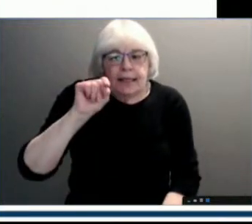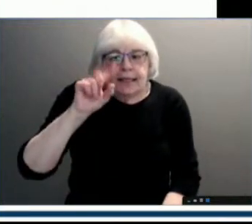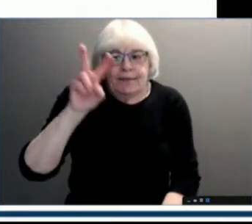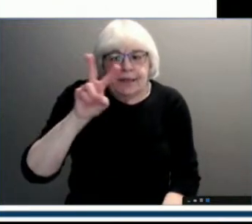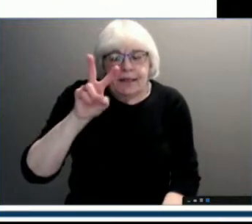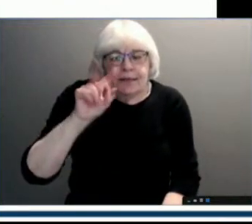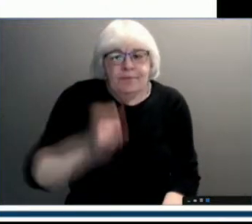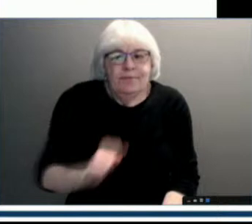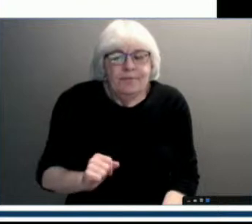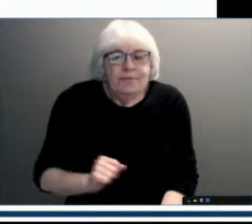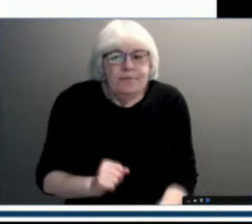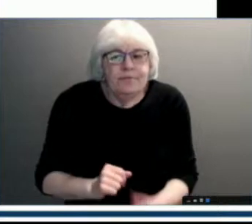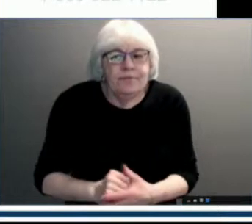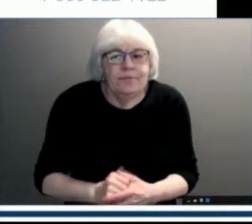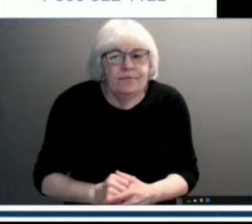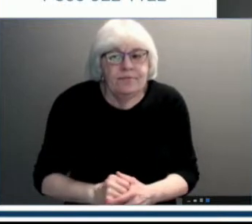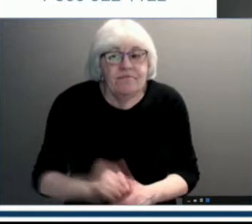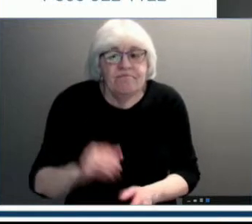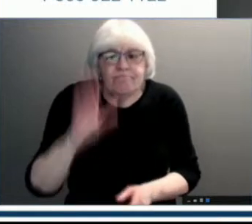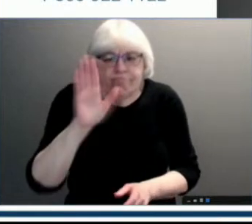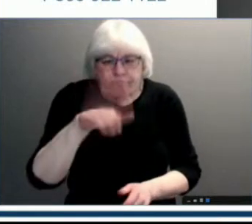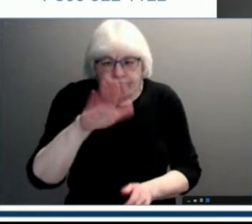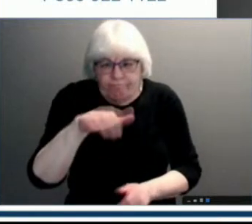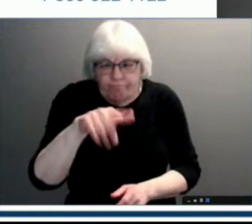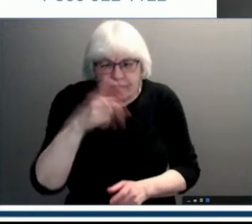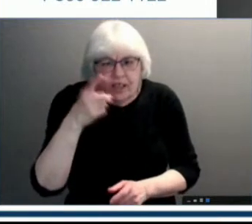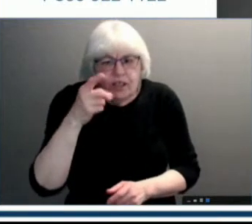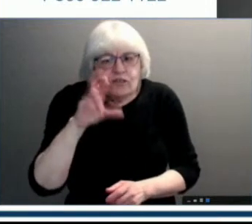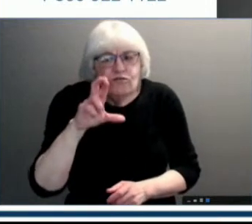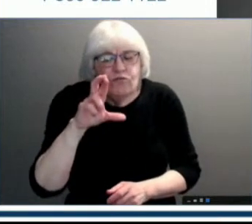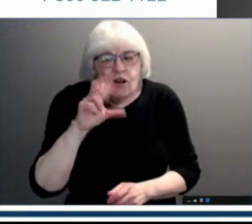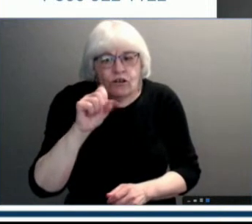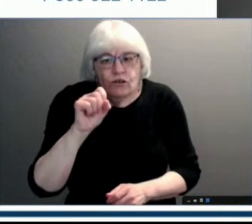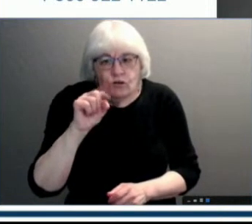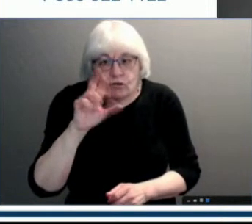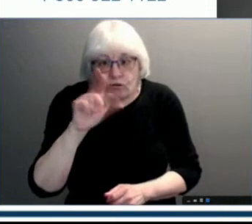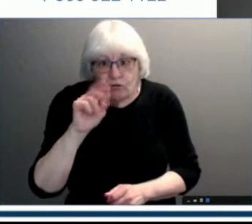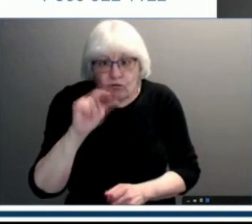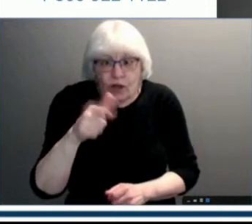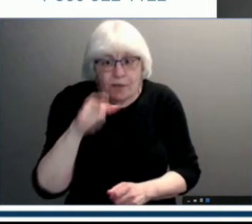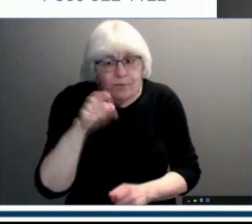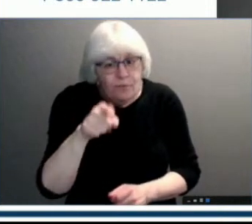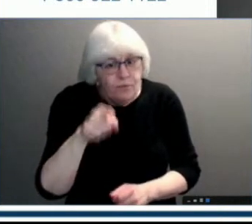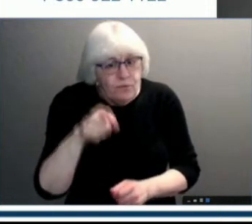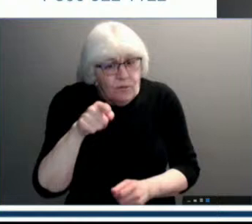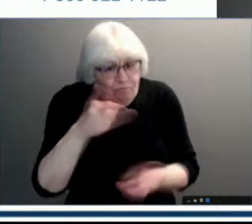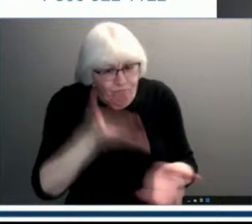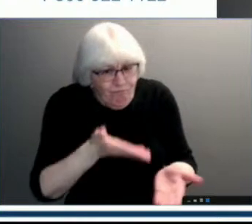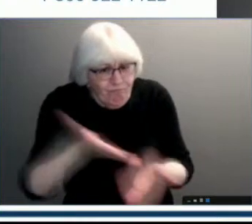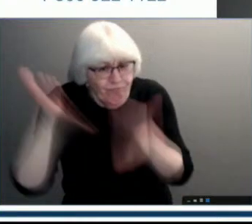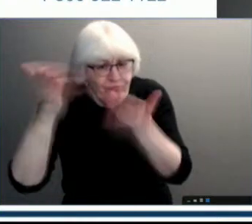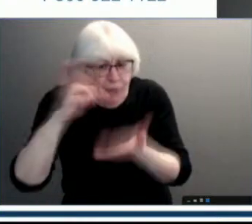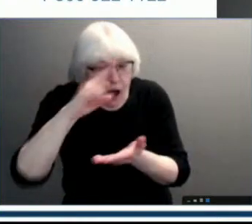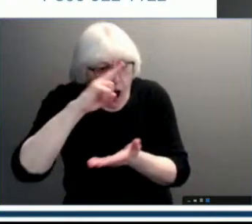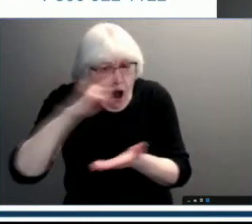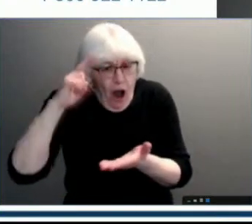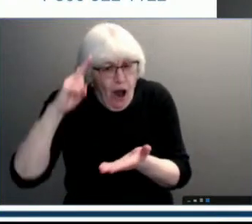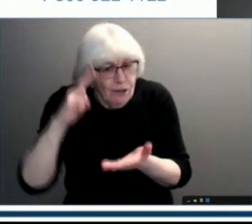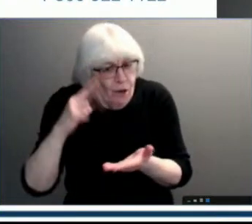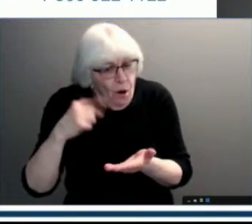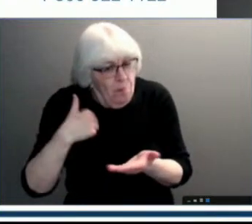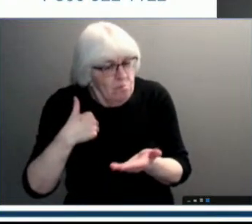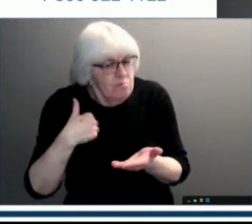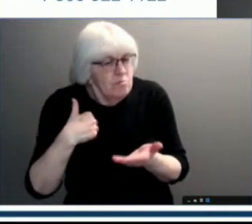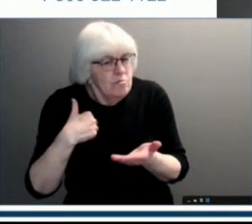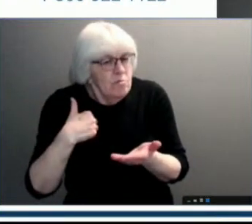you could break down the hospitalization numbers for us. I'm just curious, since there are some outbreaks at hospitals currently, how many of